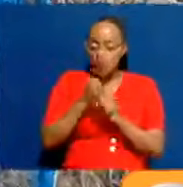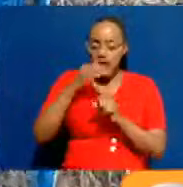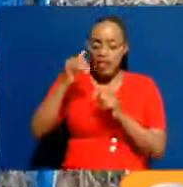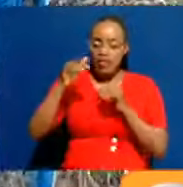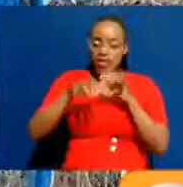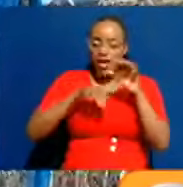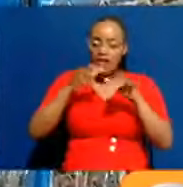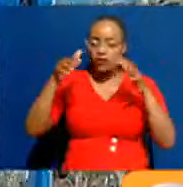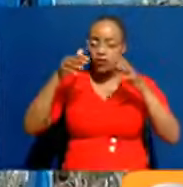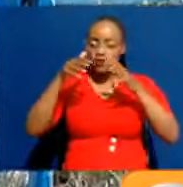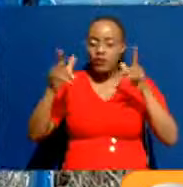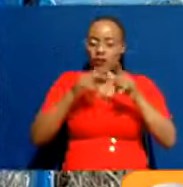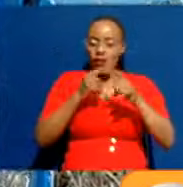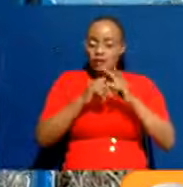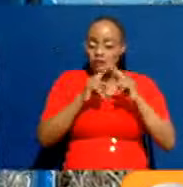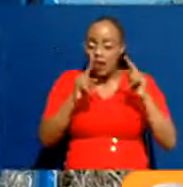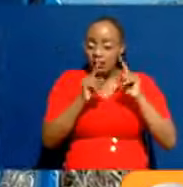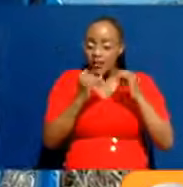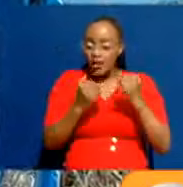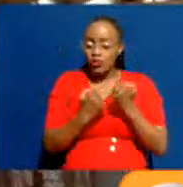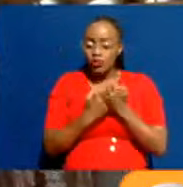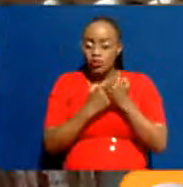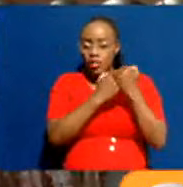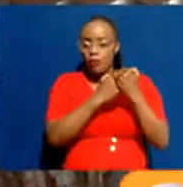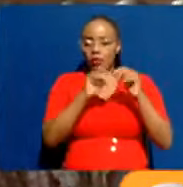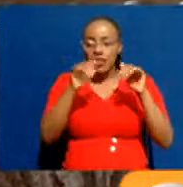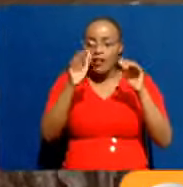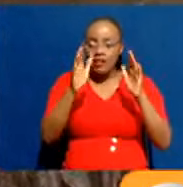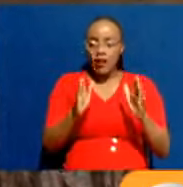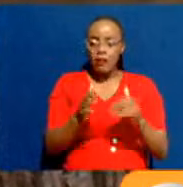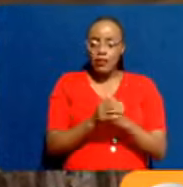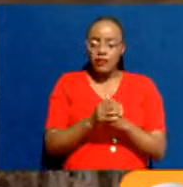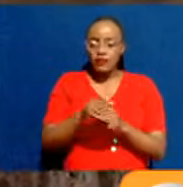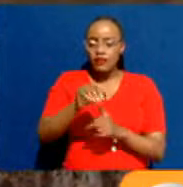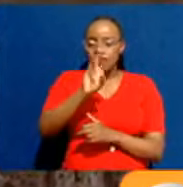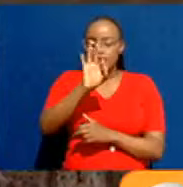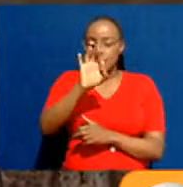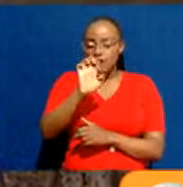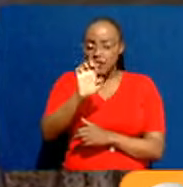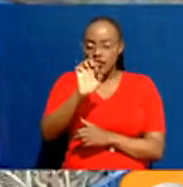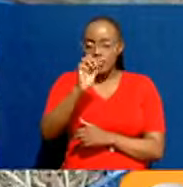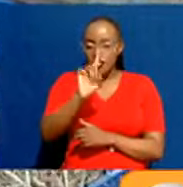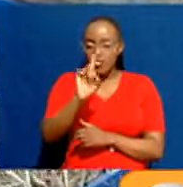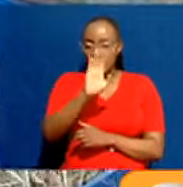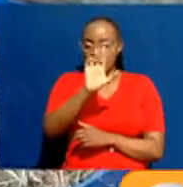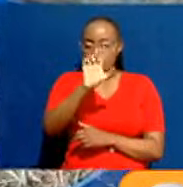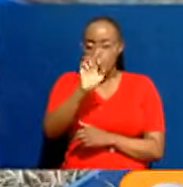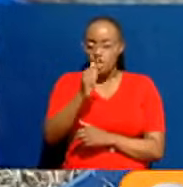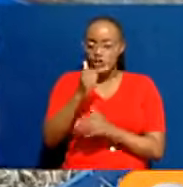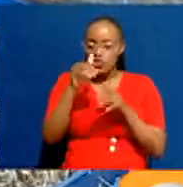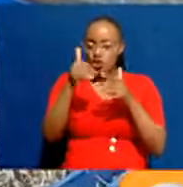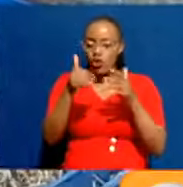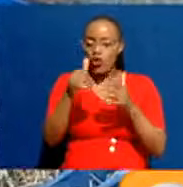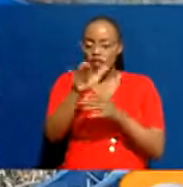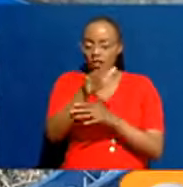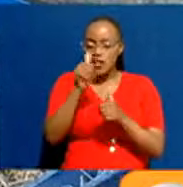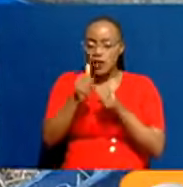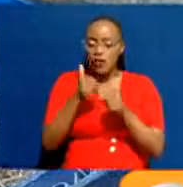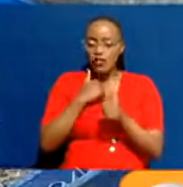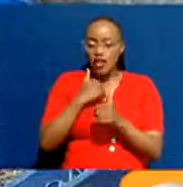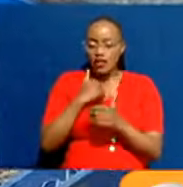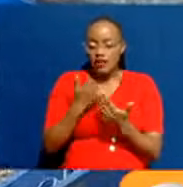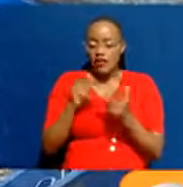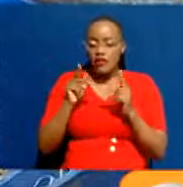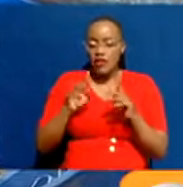farmers boost quality of their livestock. Feedlot is generally a system or area where animals are fed